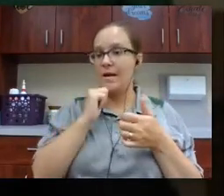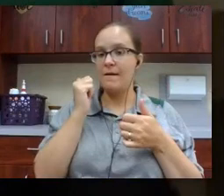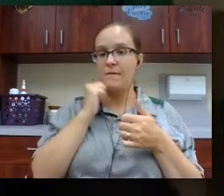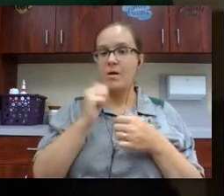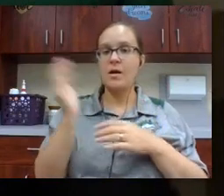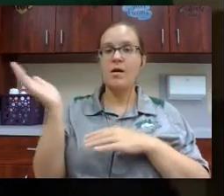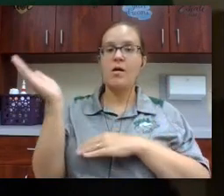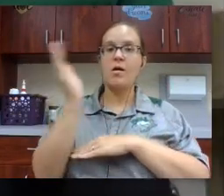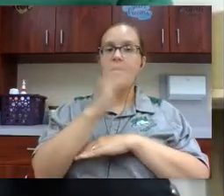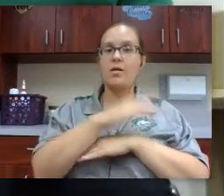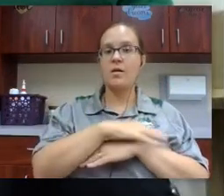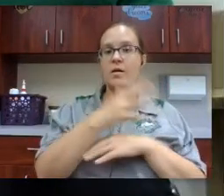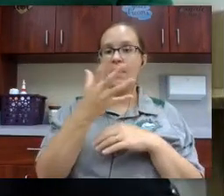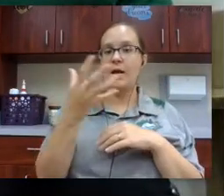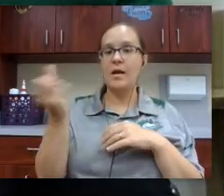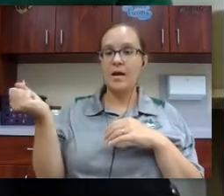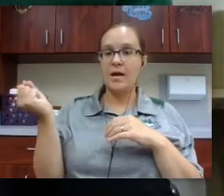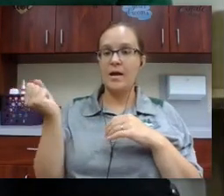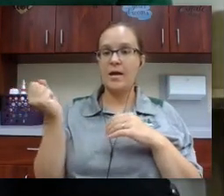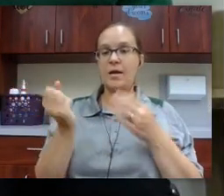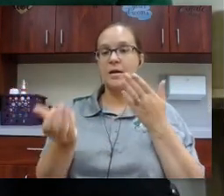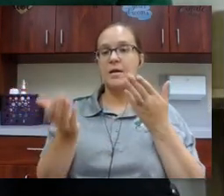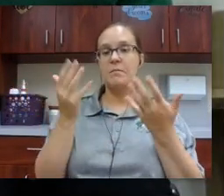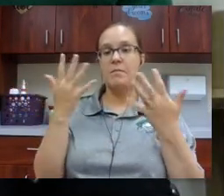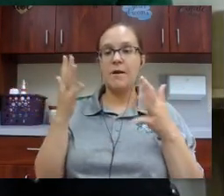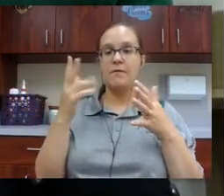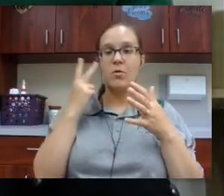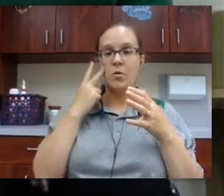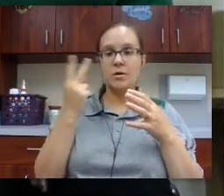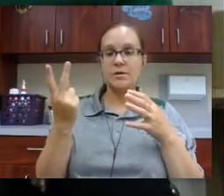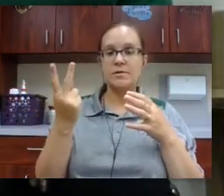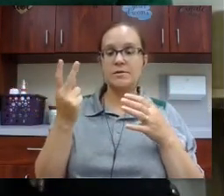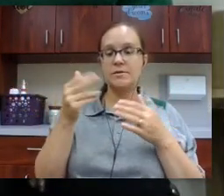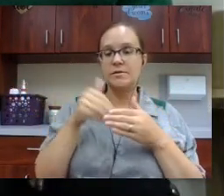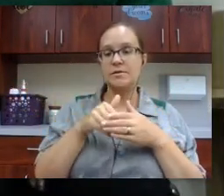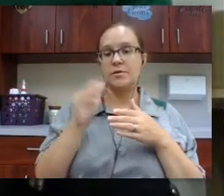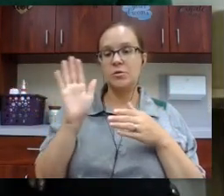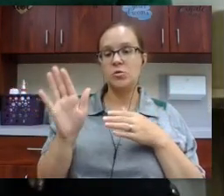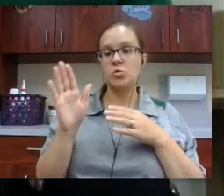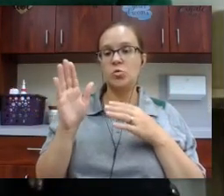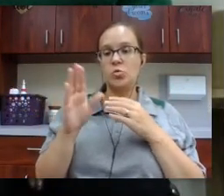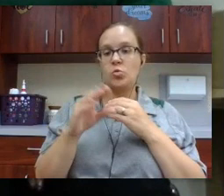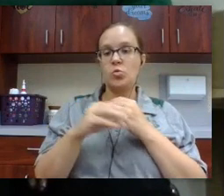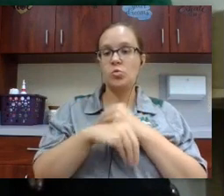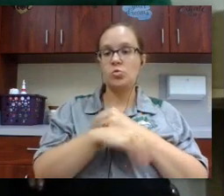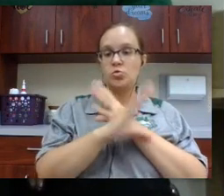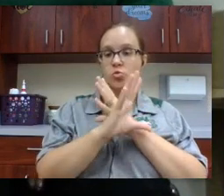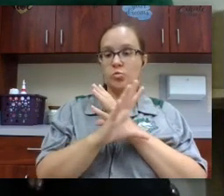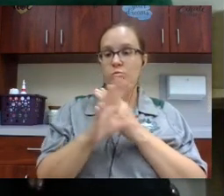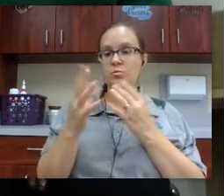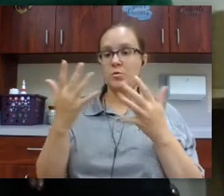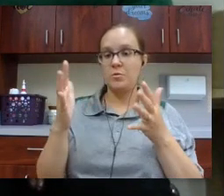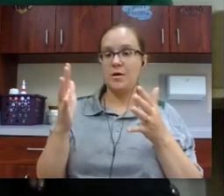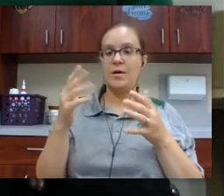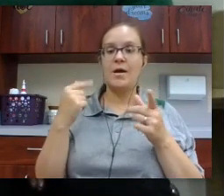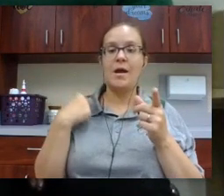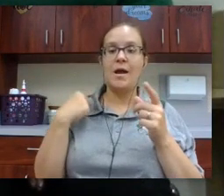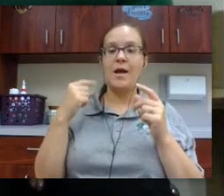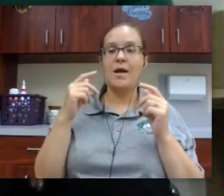day. And you might have already seen us in your Lee Home Connect. I have